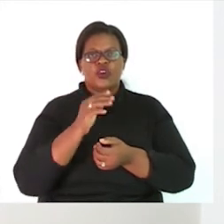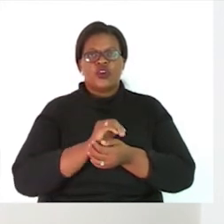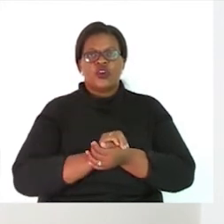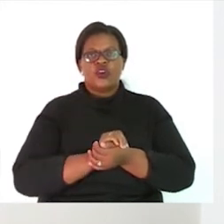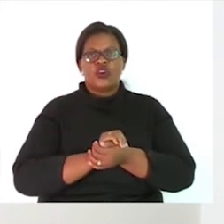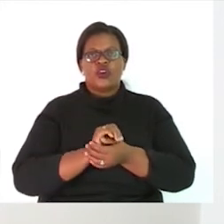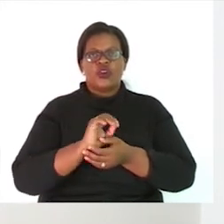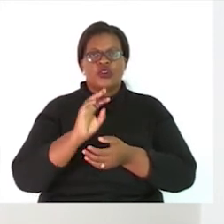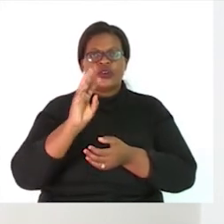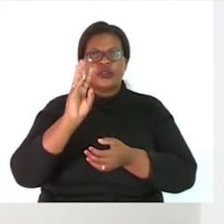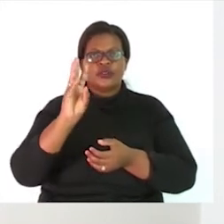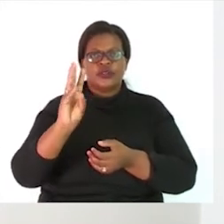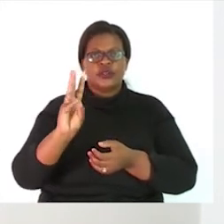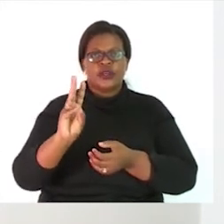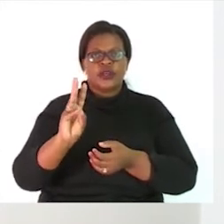4,